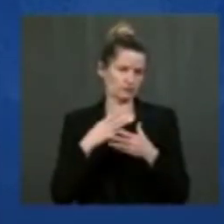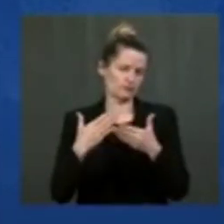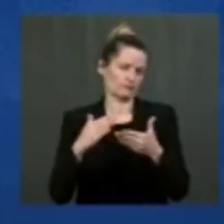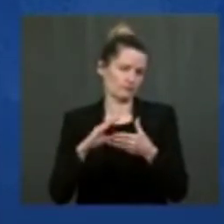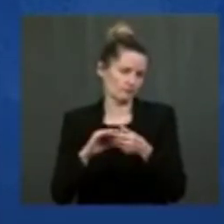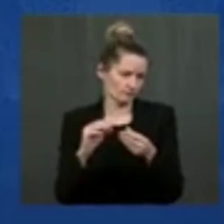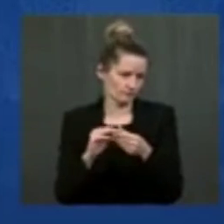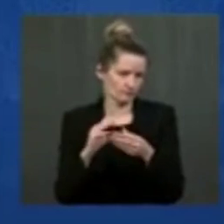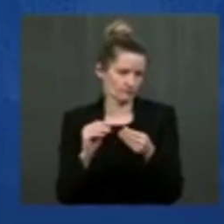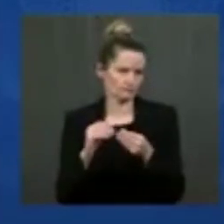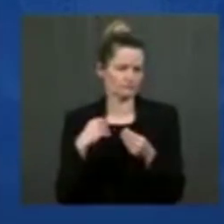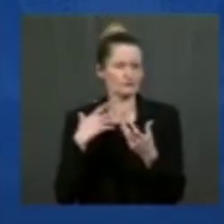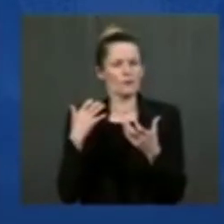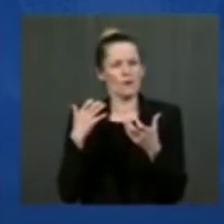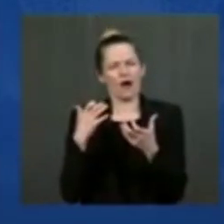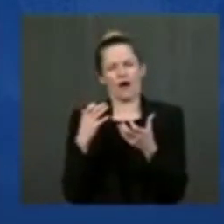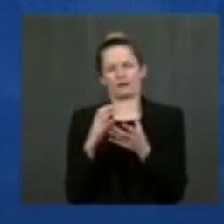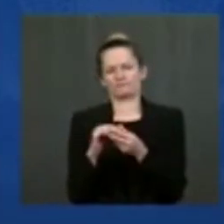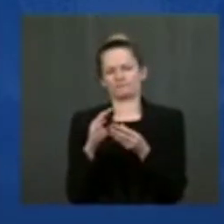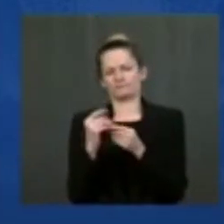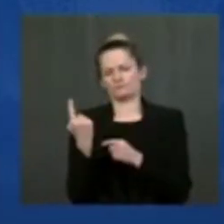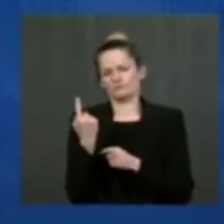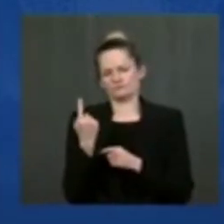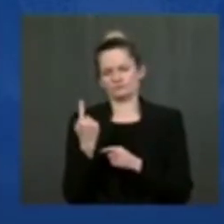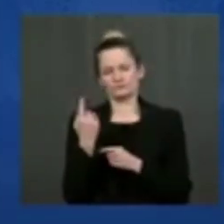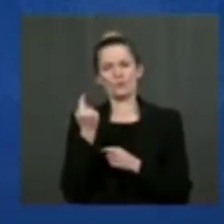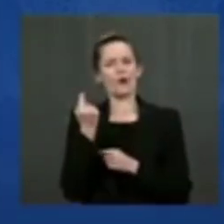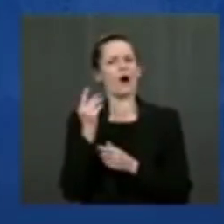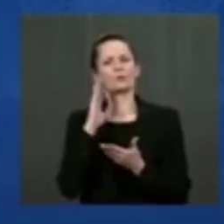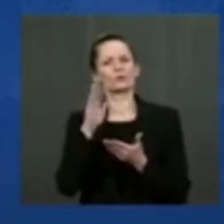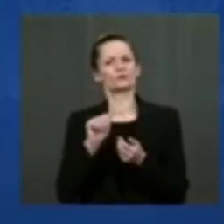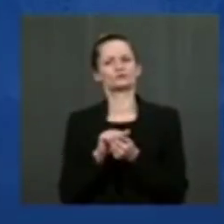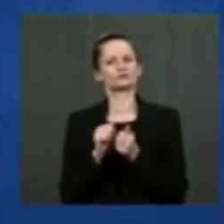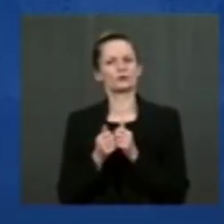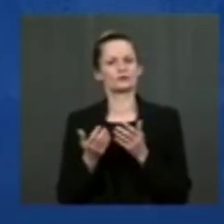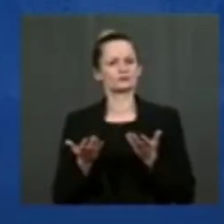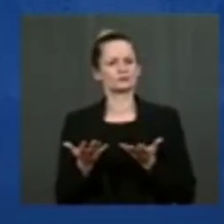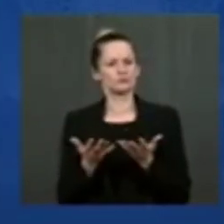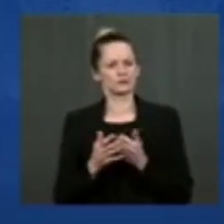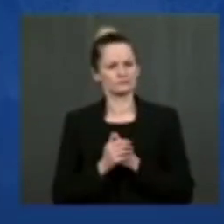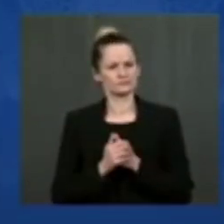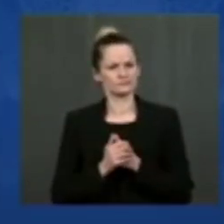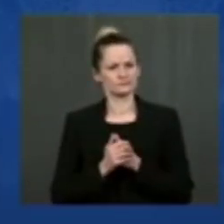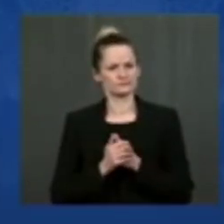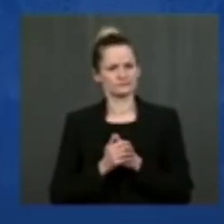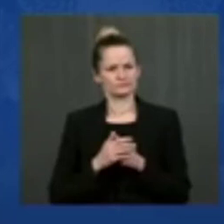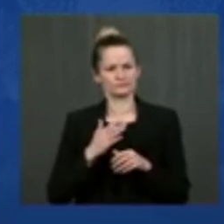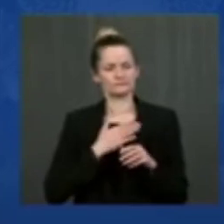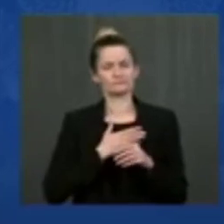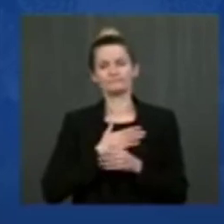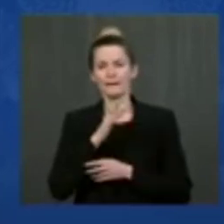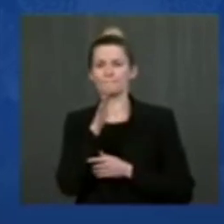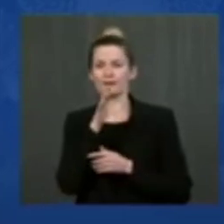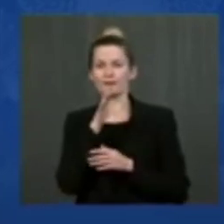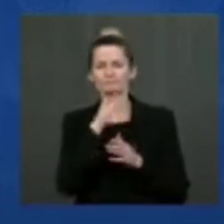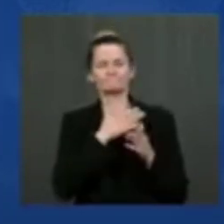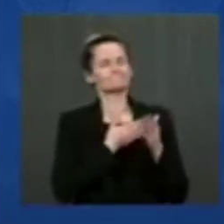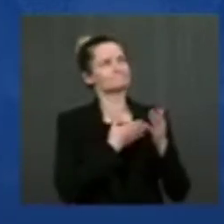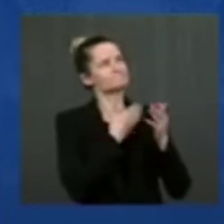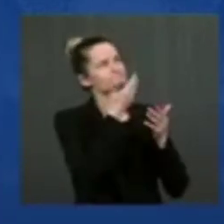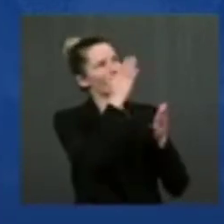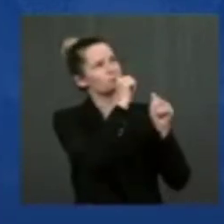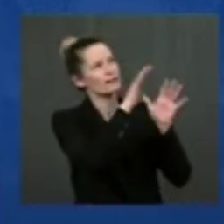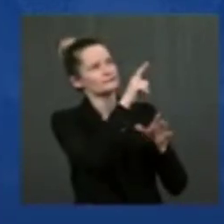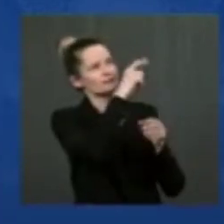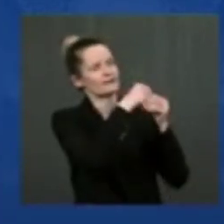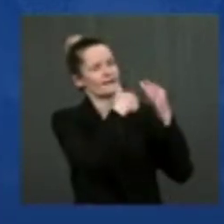changed is my dear mother, God bless her soul, used to say, out of everything bad, something good will come if you look